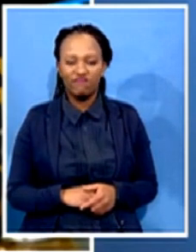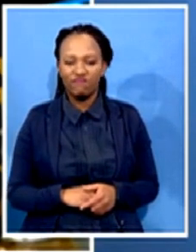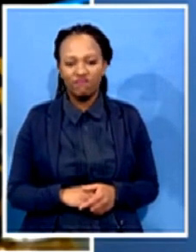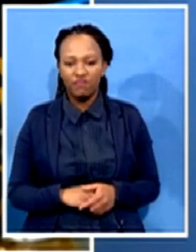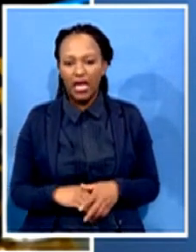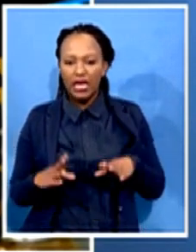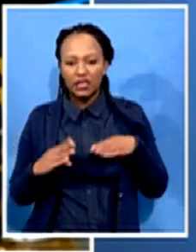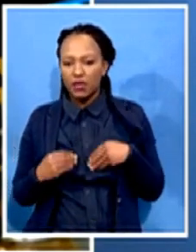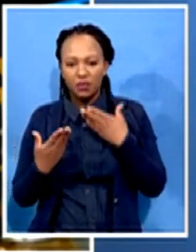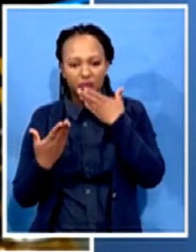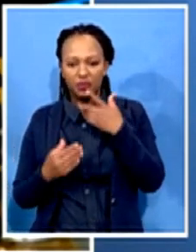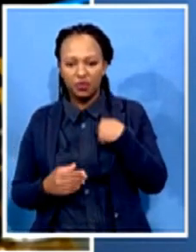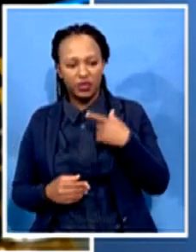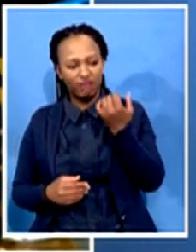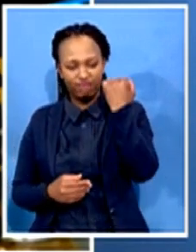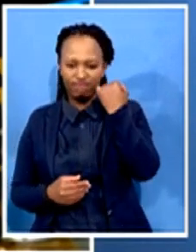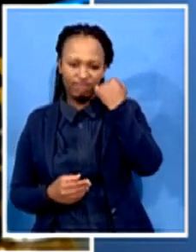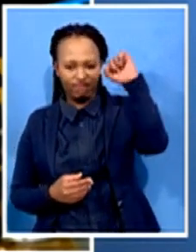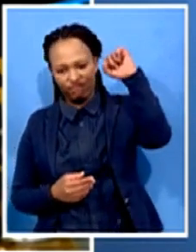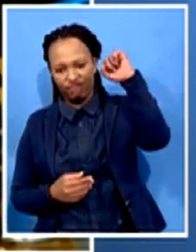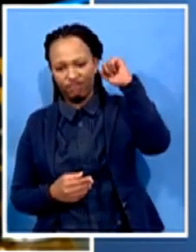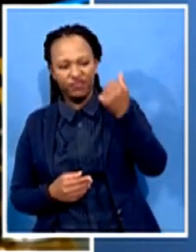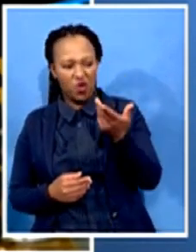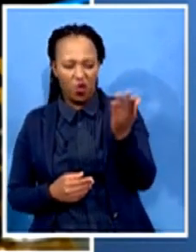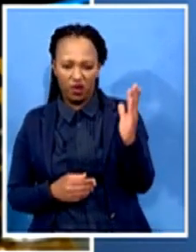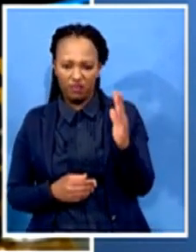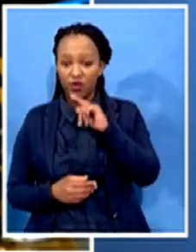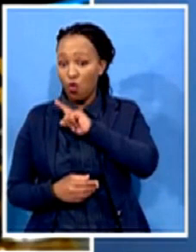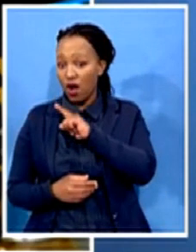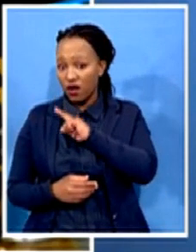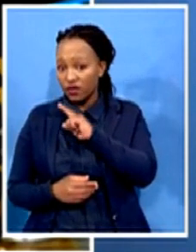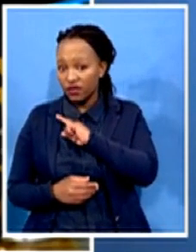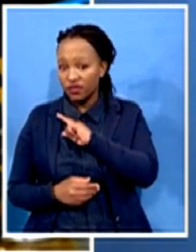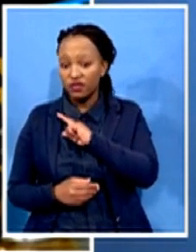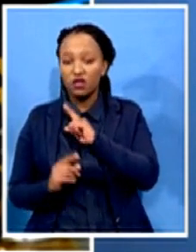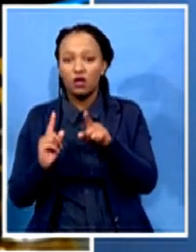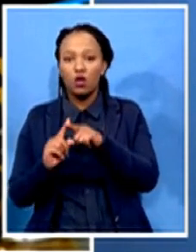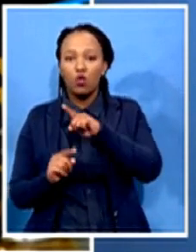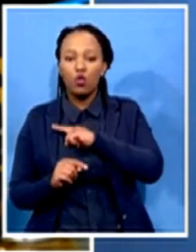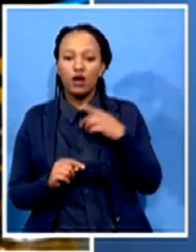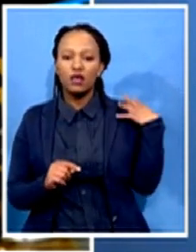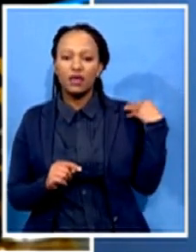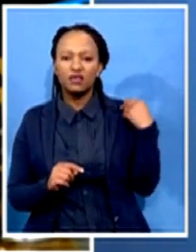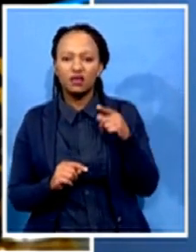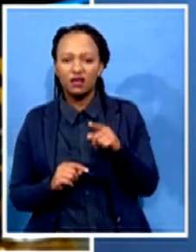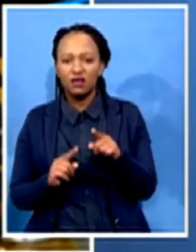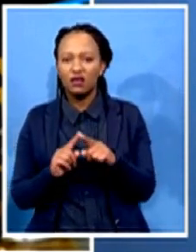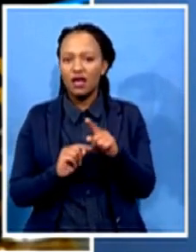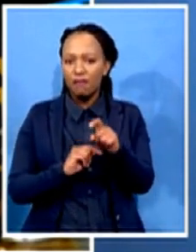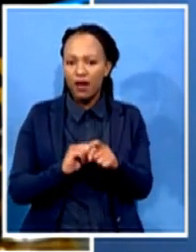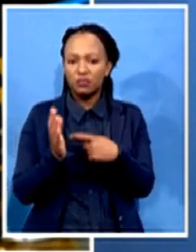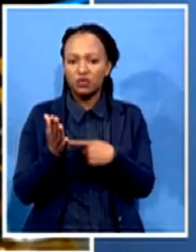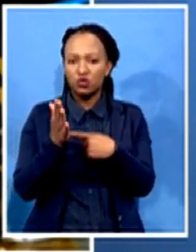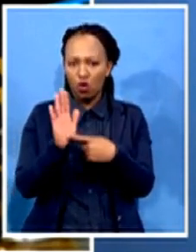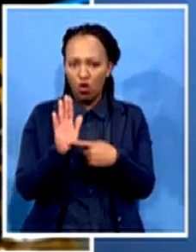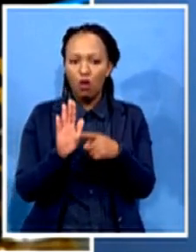altogether. Why? Elsewhere, Minister Mapisa would have been shown the door. But just